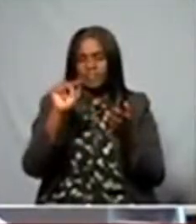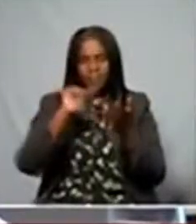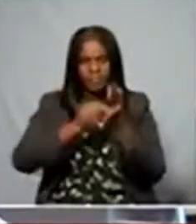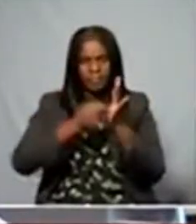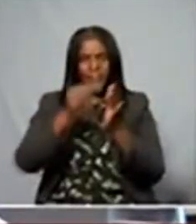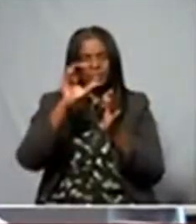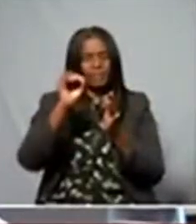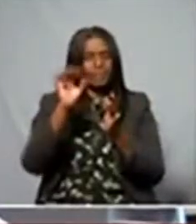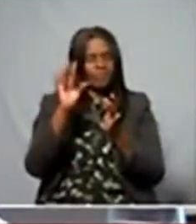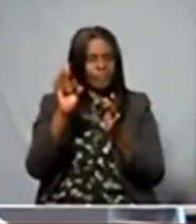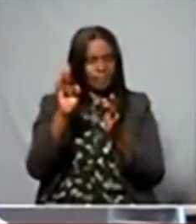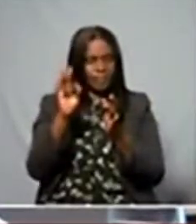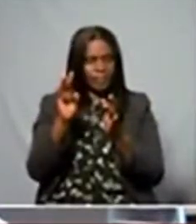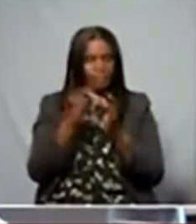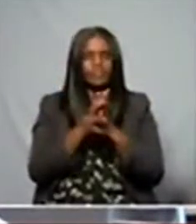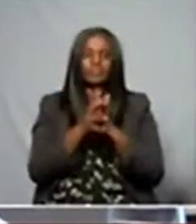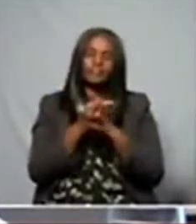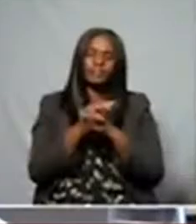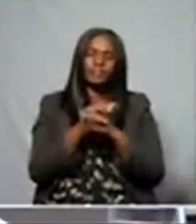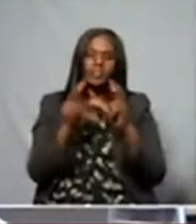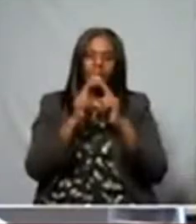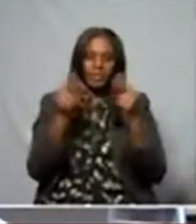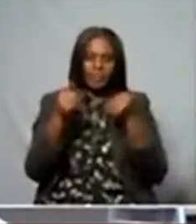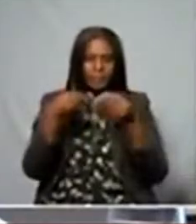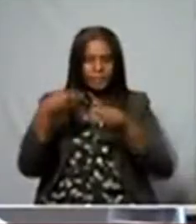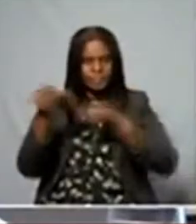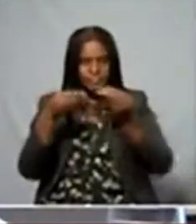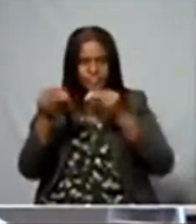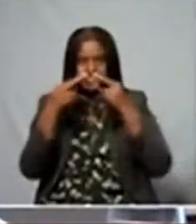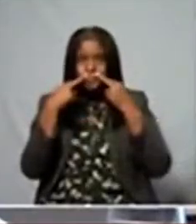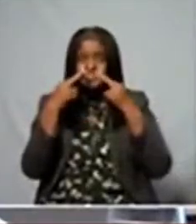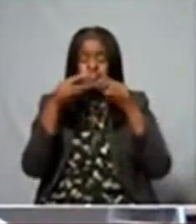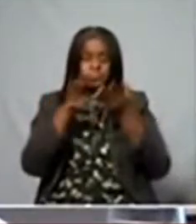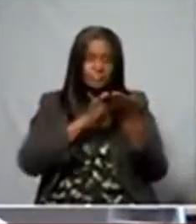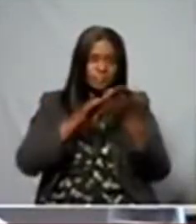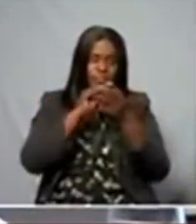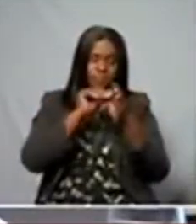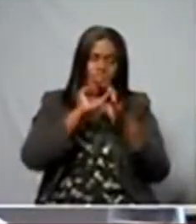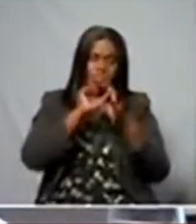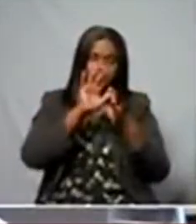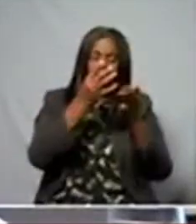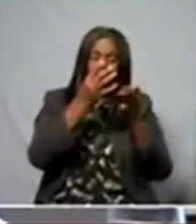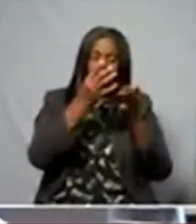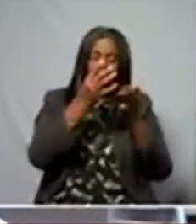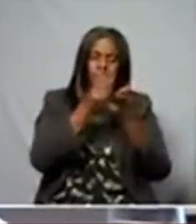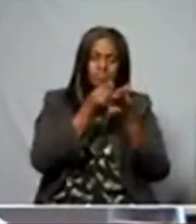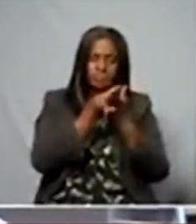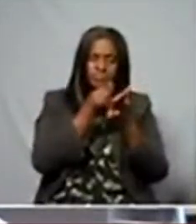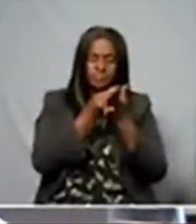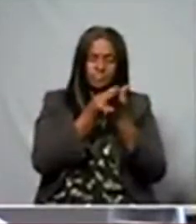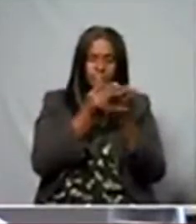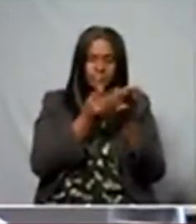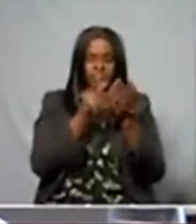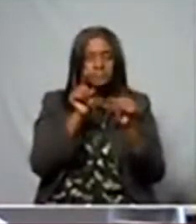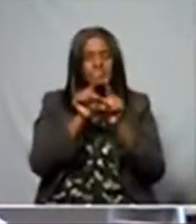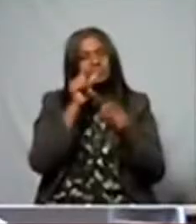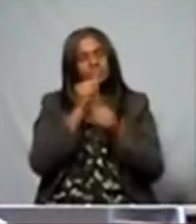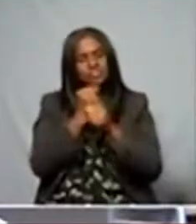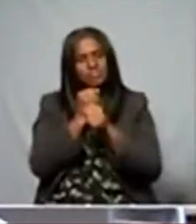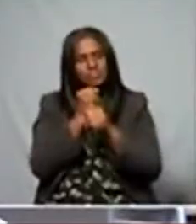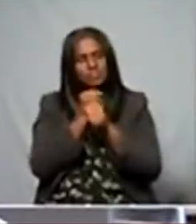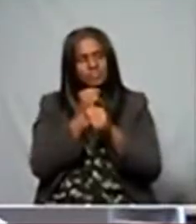17,624,533.07. So expenditure output based on the released funds, the